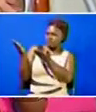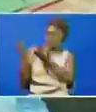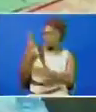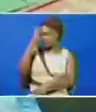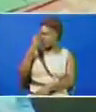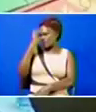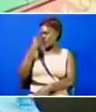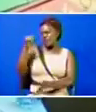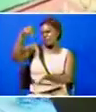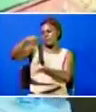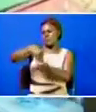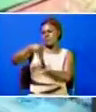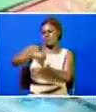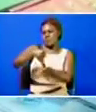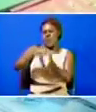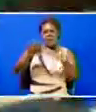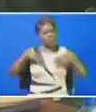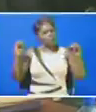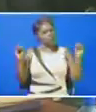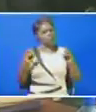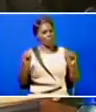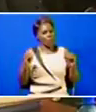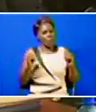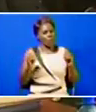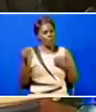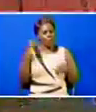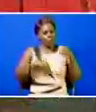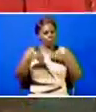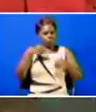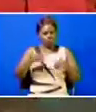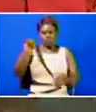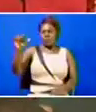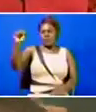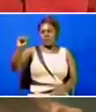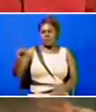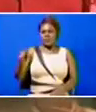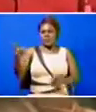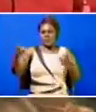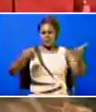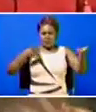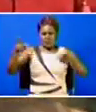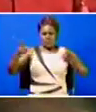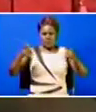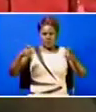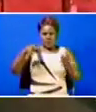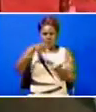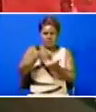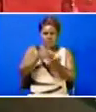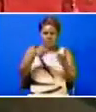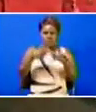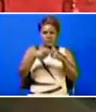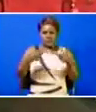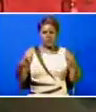the suspects, pleaded not guilty to conspiring to commit corruption at the youth agency. All these were captured as the case kicked off in